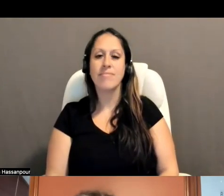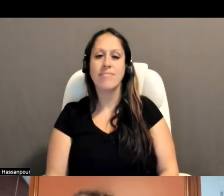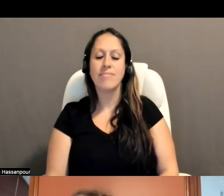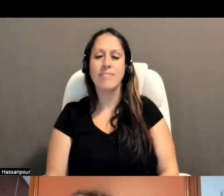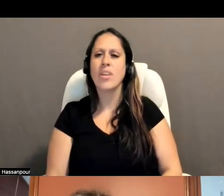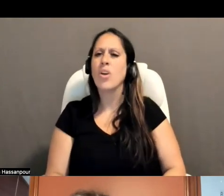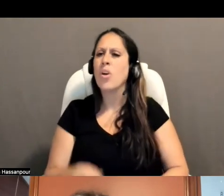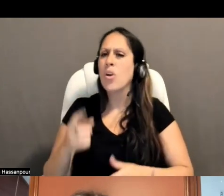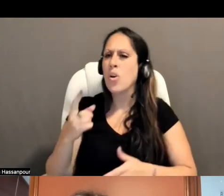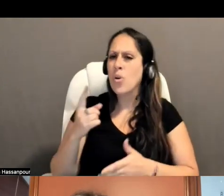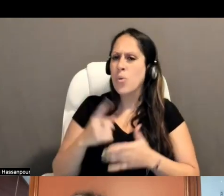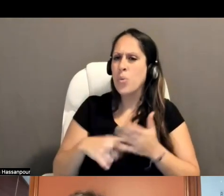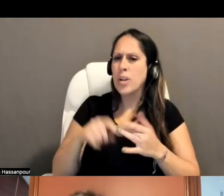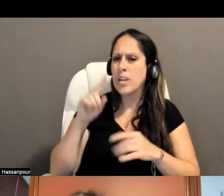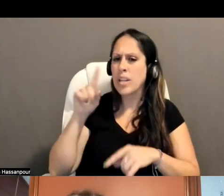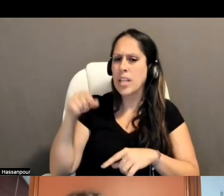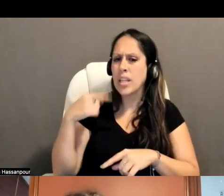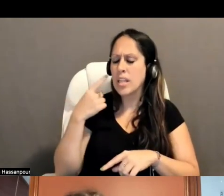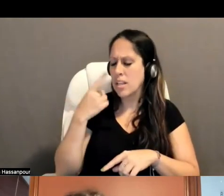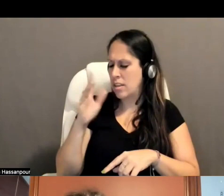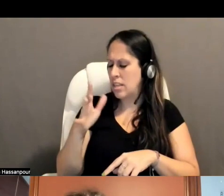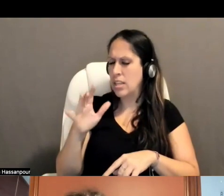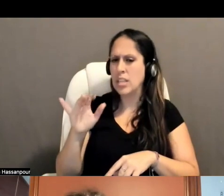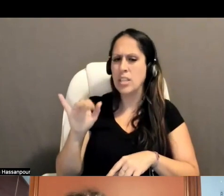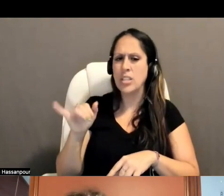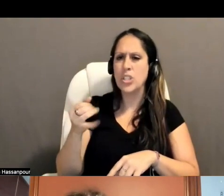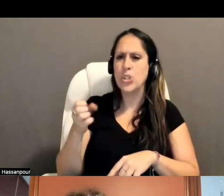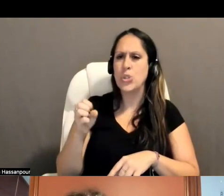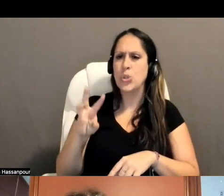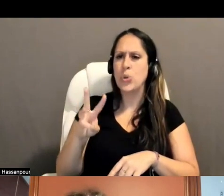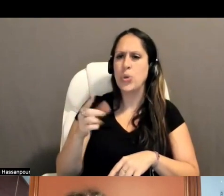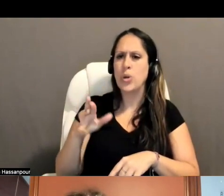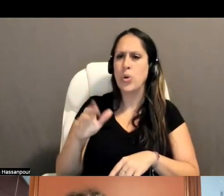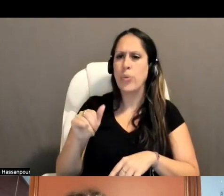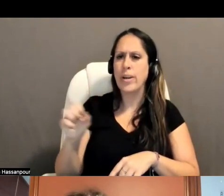What do you think of what is it called? Jewgrass music.